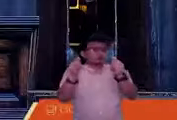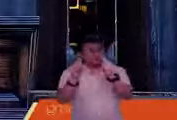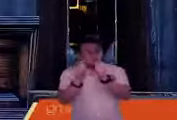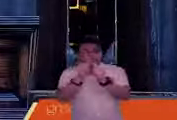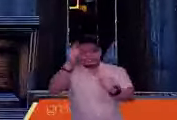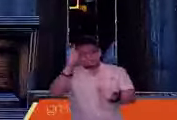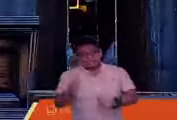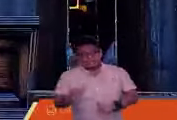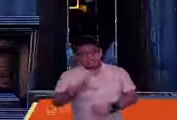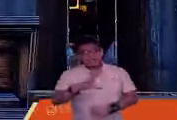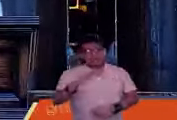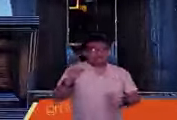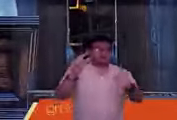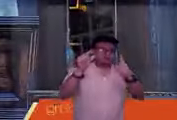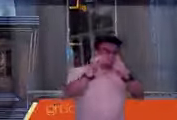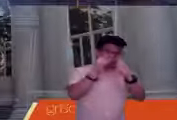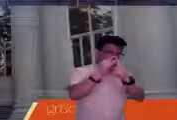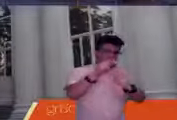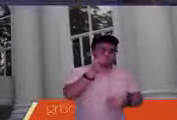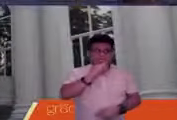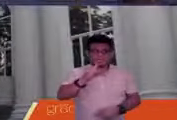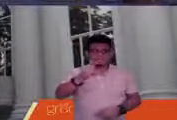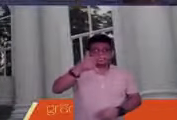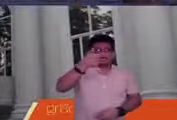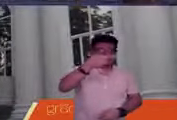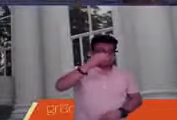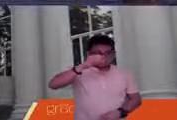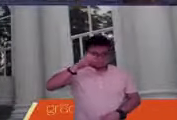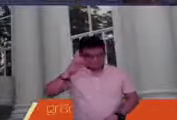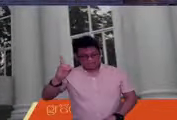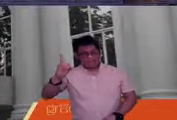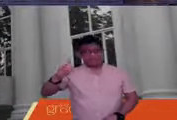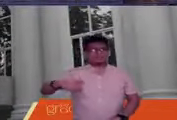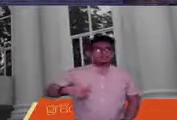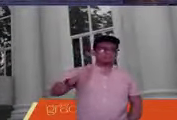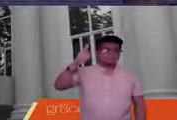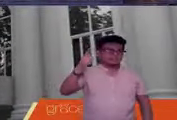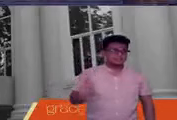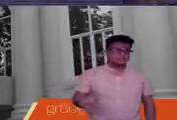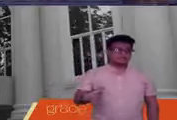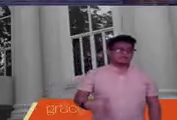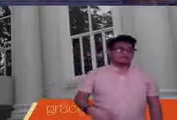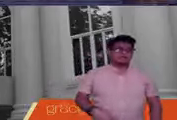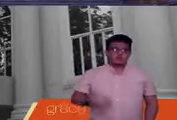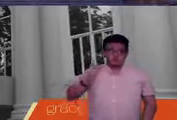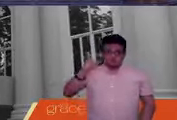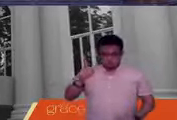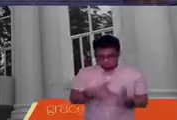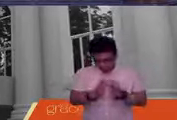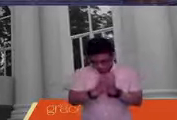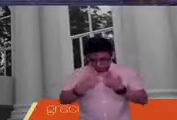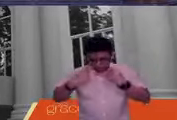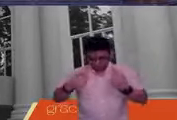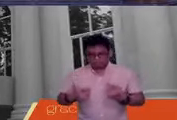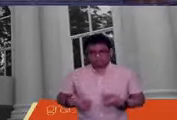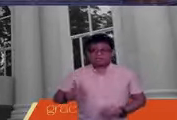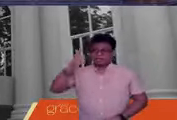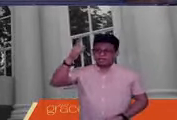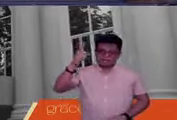the Word was God. Mao na mga kaigsoonan, kung unsay gisulti sa Bible, it will give us